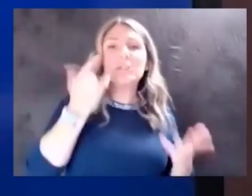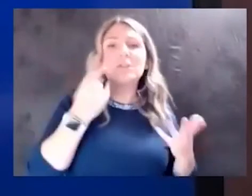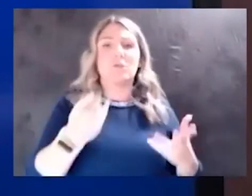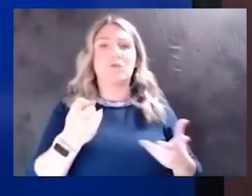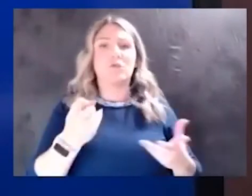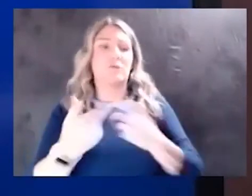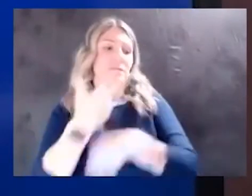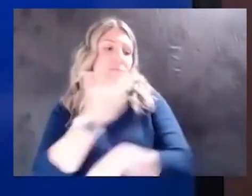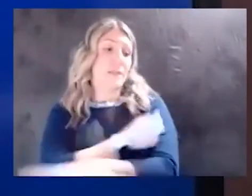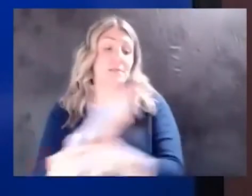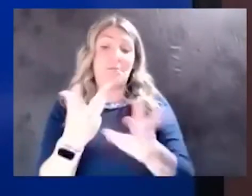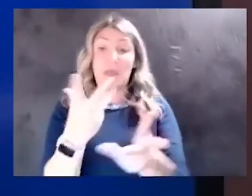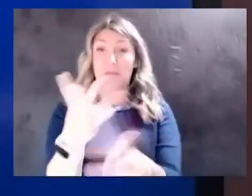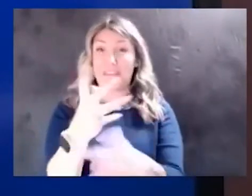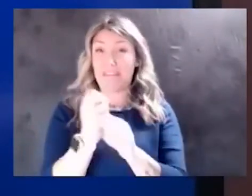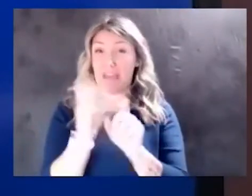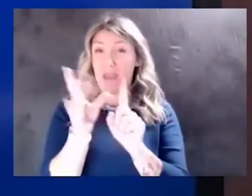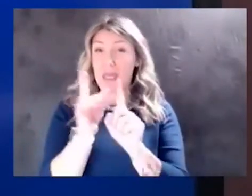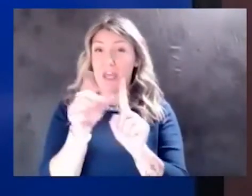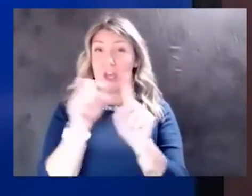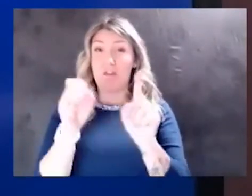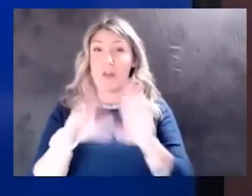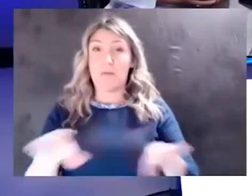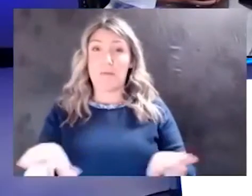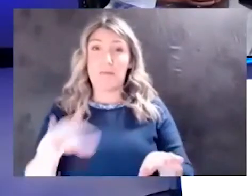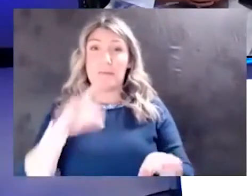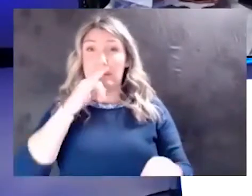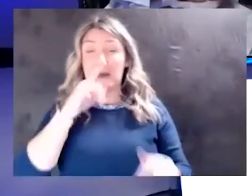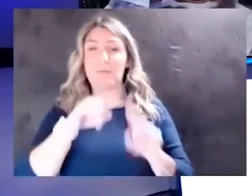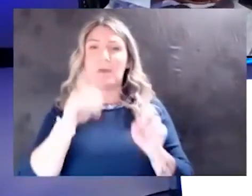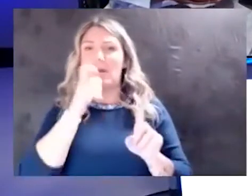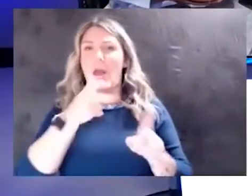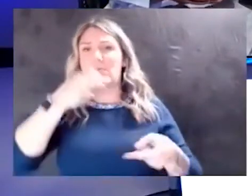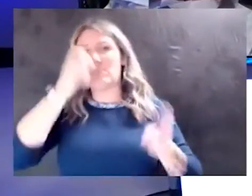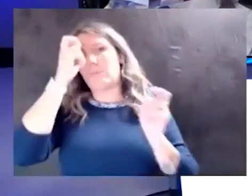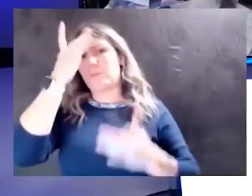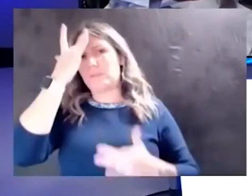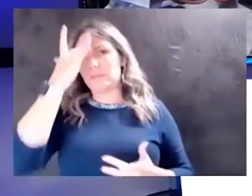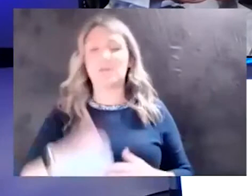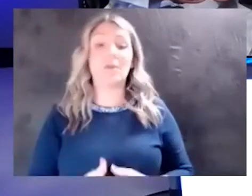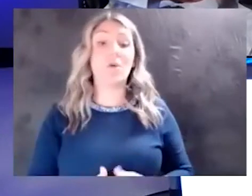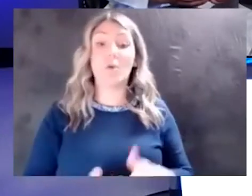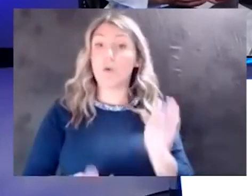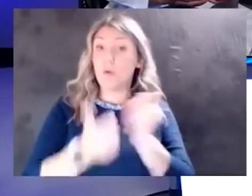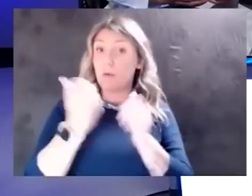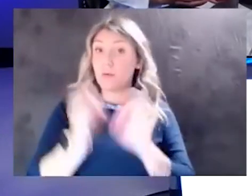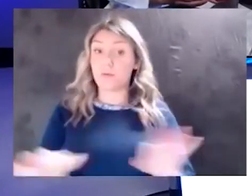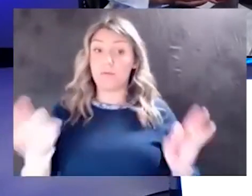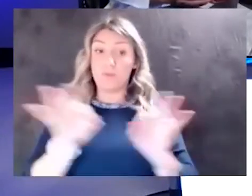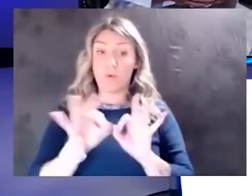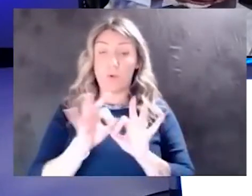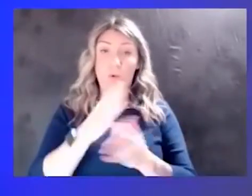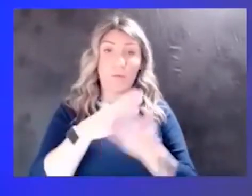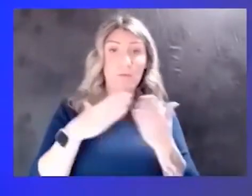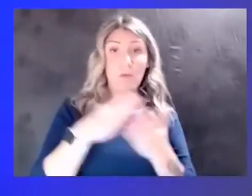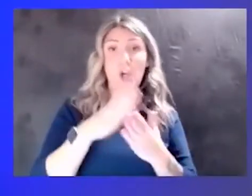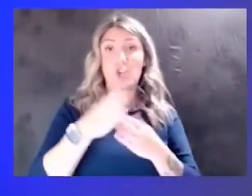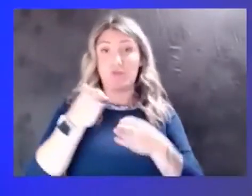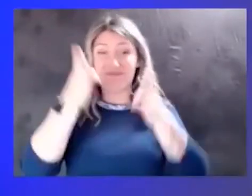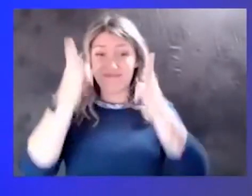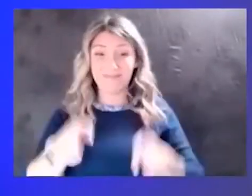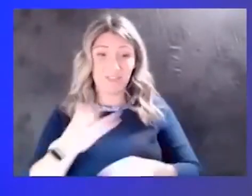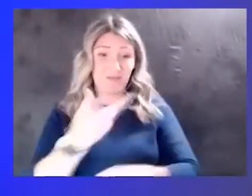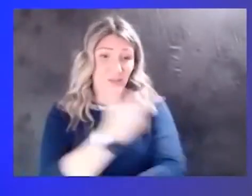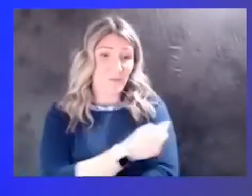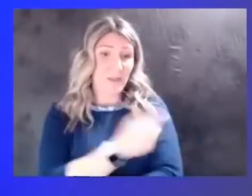one of your kids, but you're probably not going to get real sick. Yeah, I mean, I think the key component is, are you the individual vaccinated? If yes, then that's good.